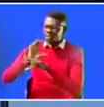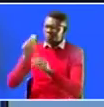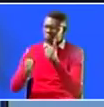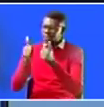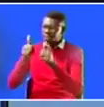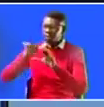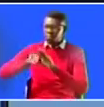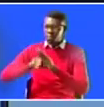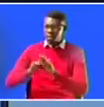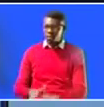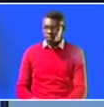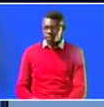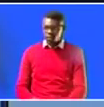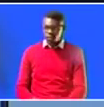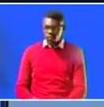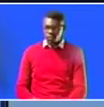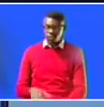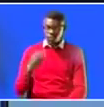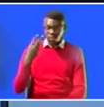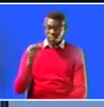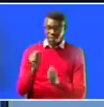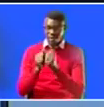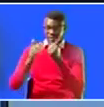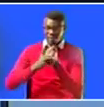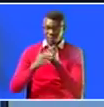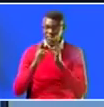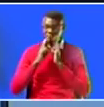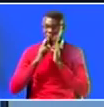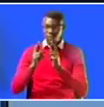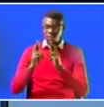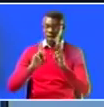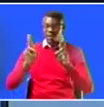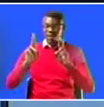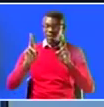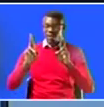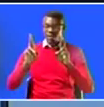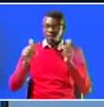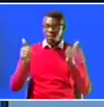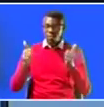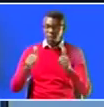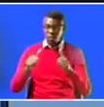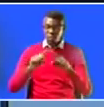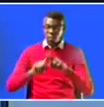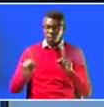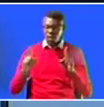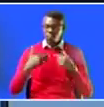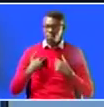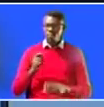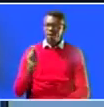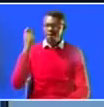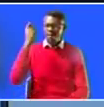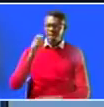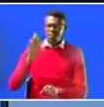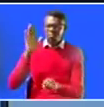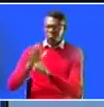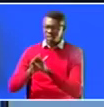whereas the results of the 2019 population census are not yet out, there's no doubt a majority of Kenya's population identify